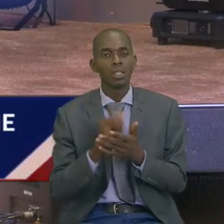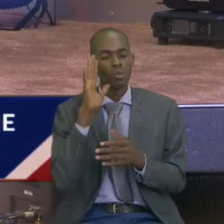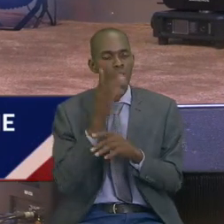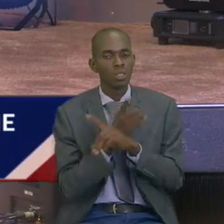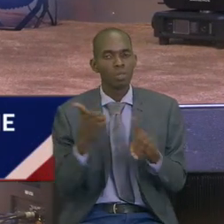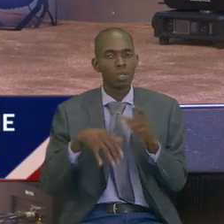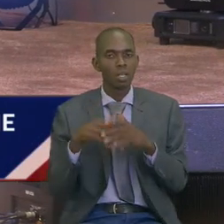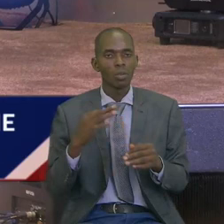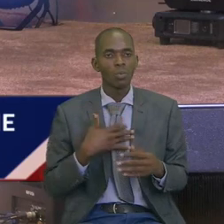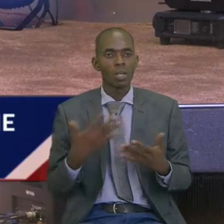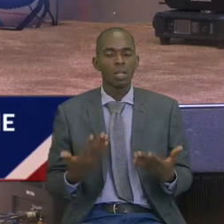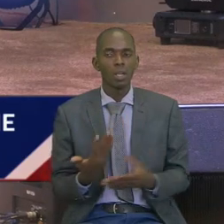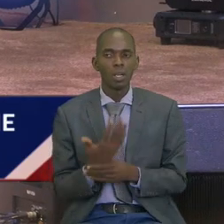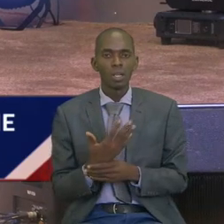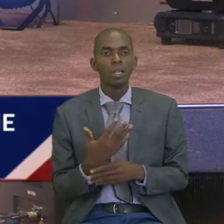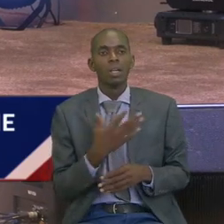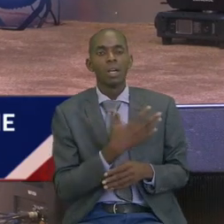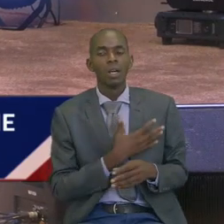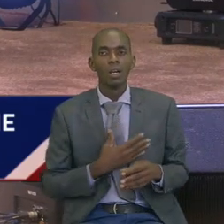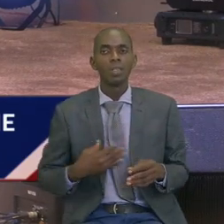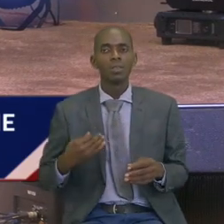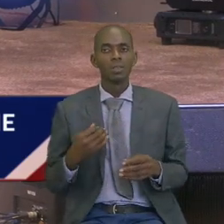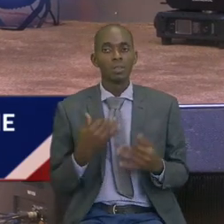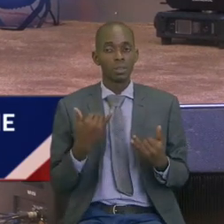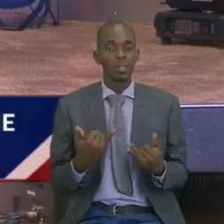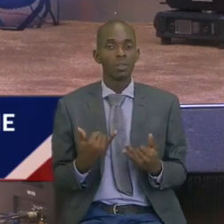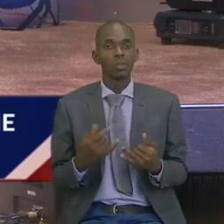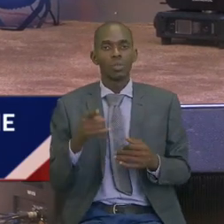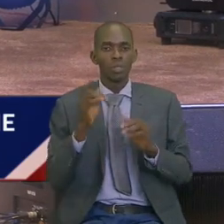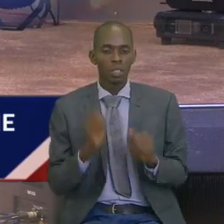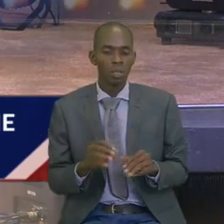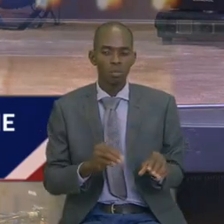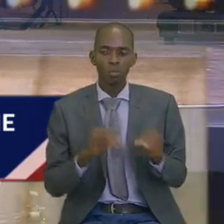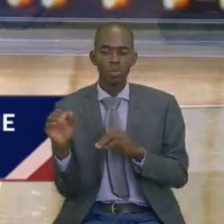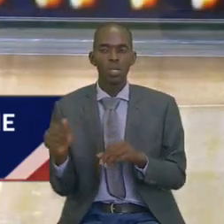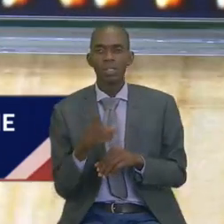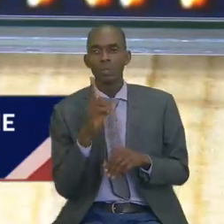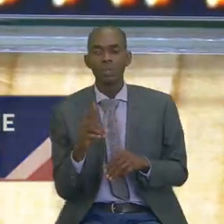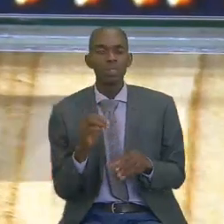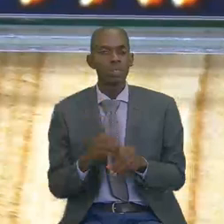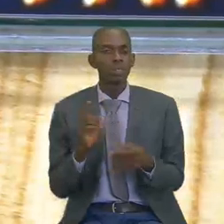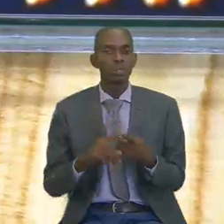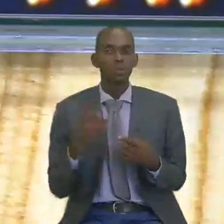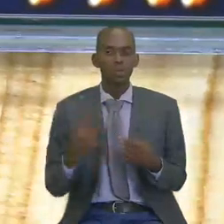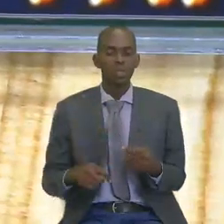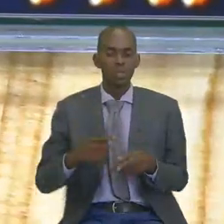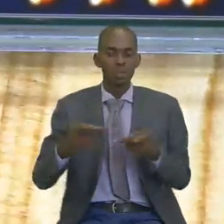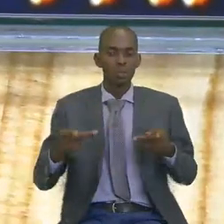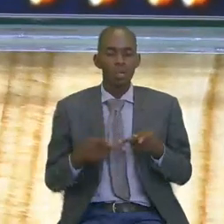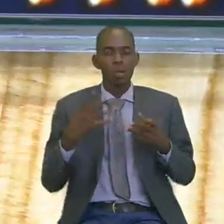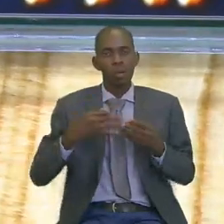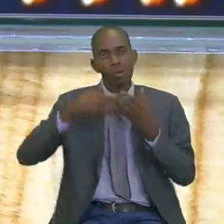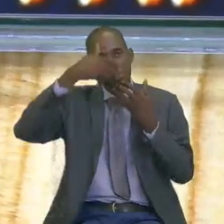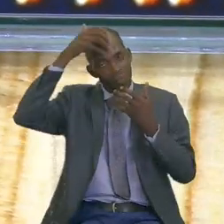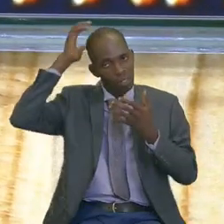This is the day of Medo-Persian Empire. Now they can cast anybody into the den of lions. You